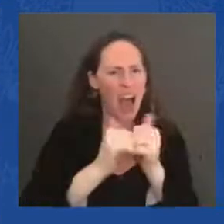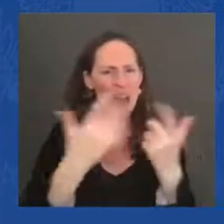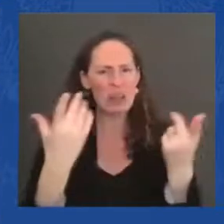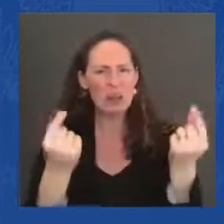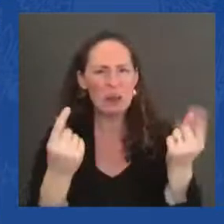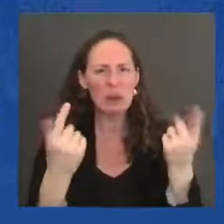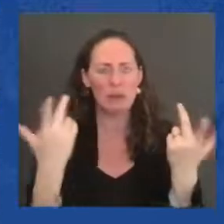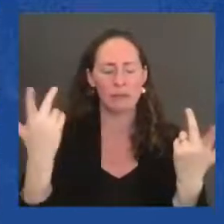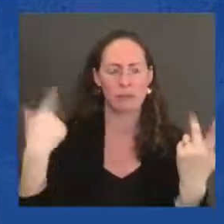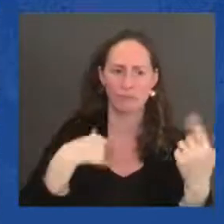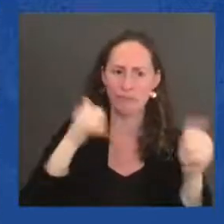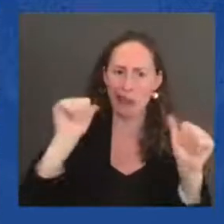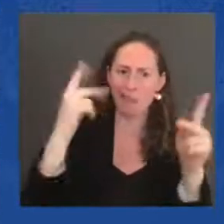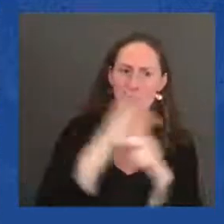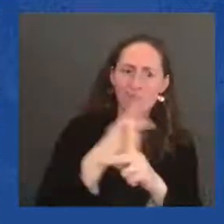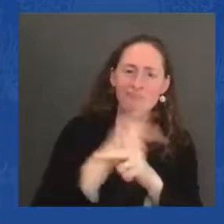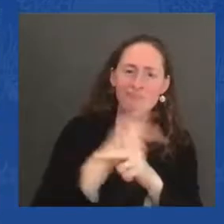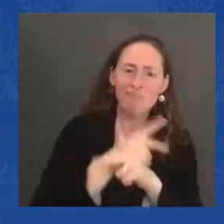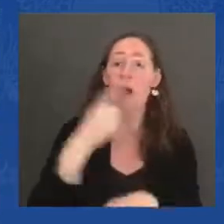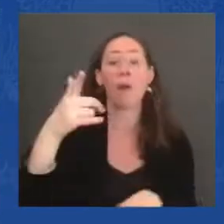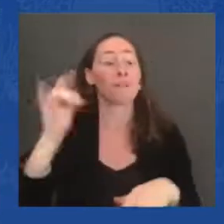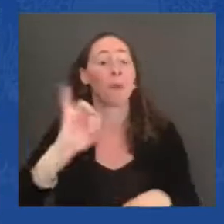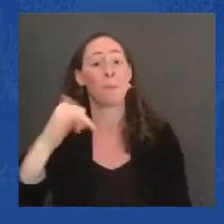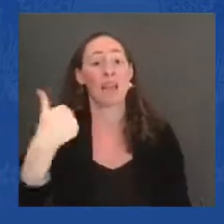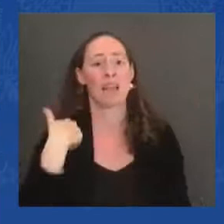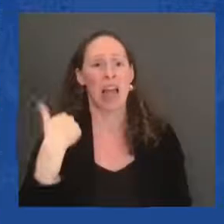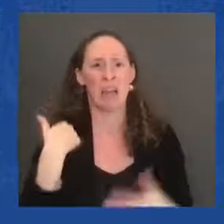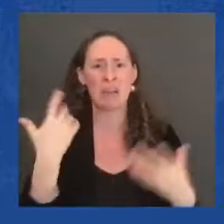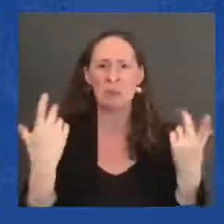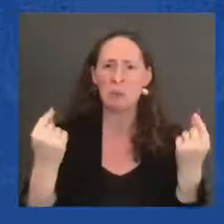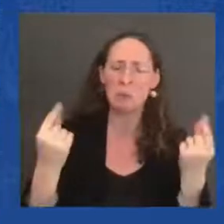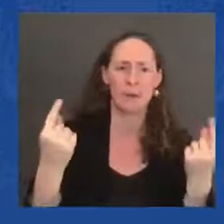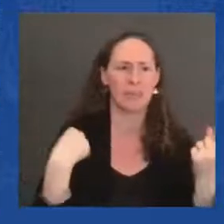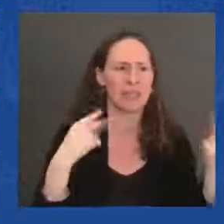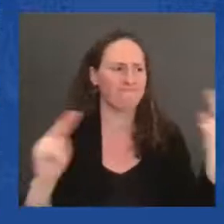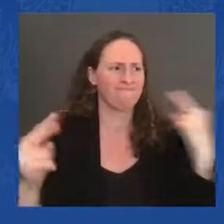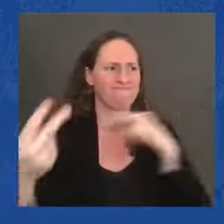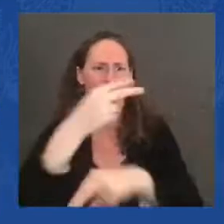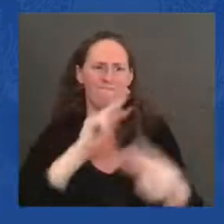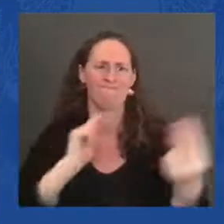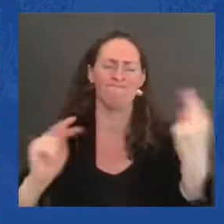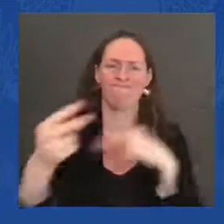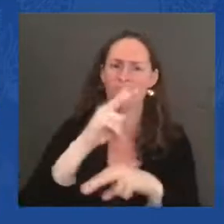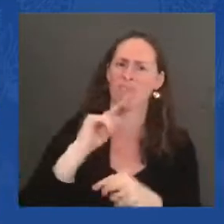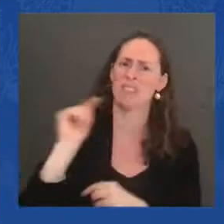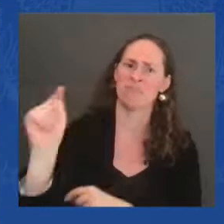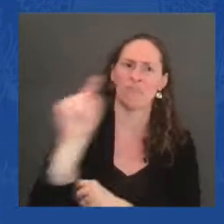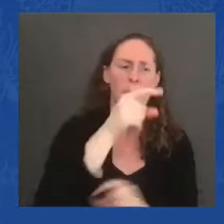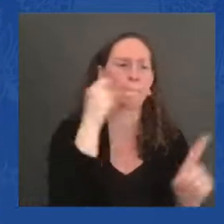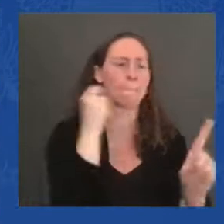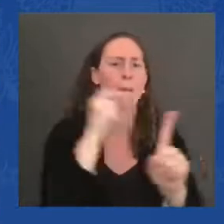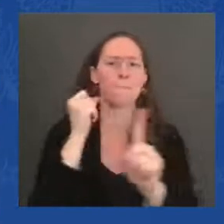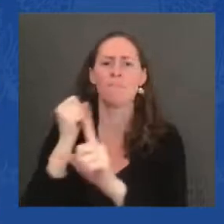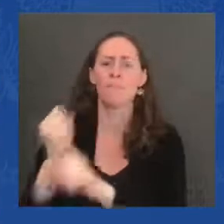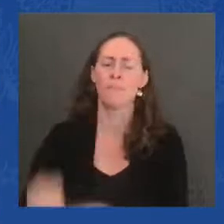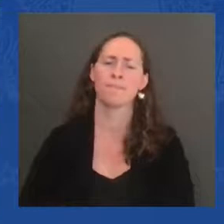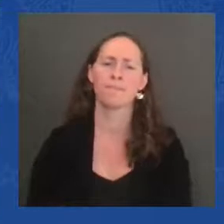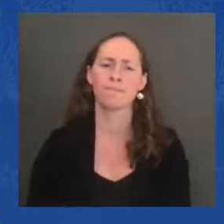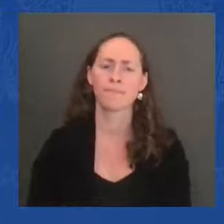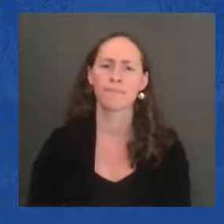folks, look, the fact is that we're in a situation where too many